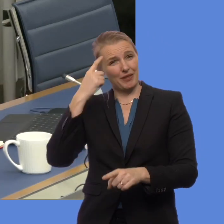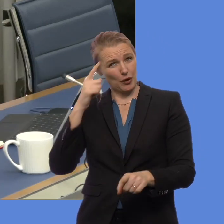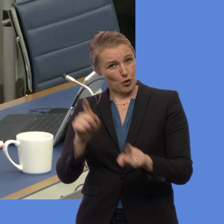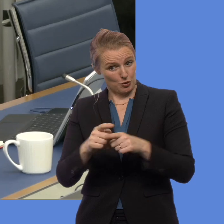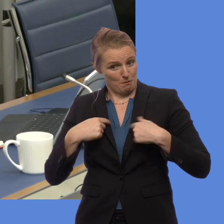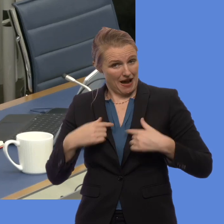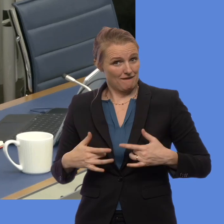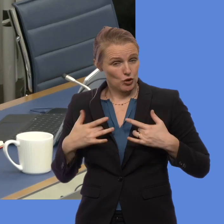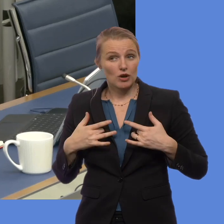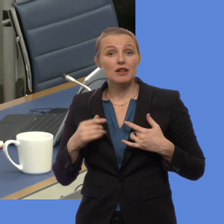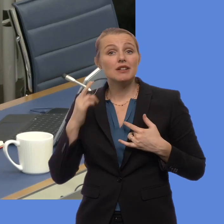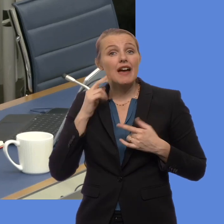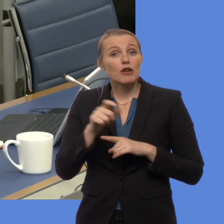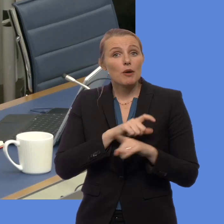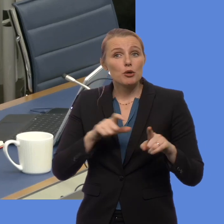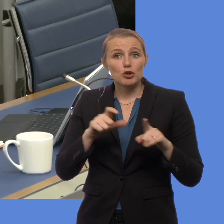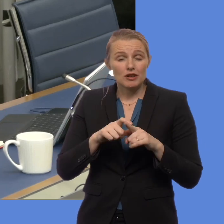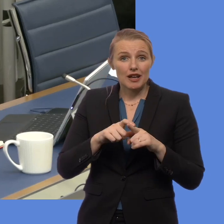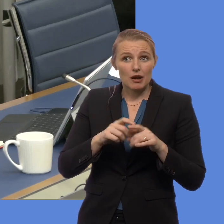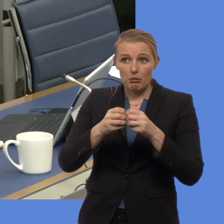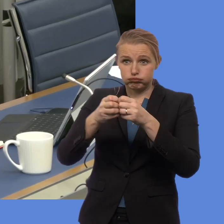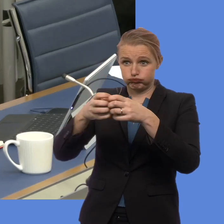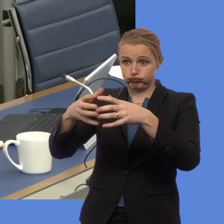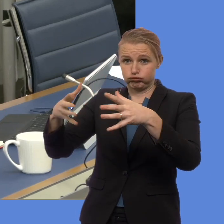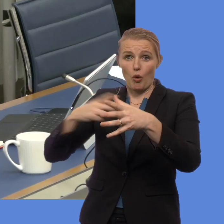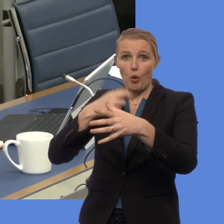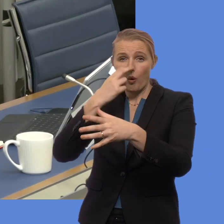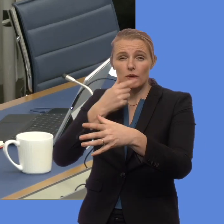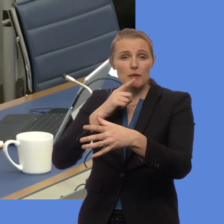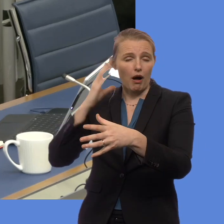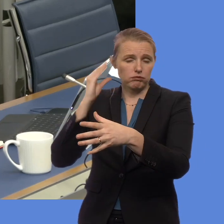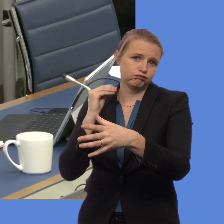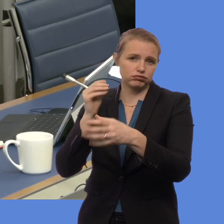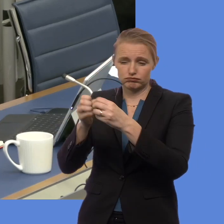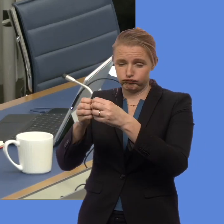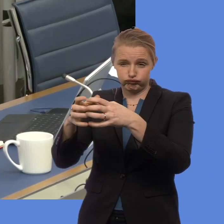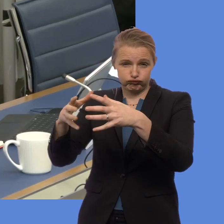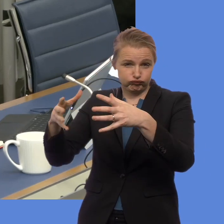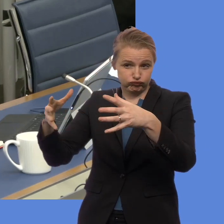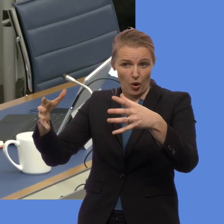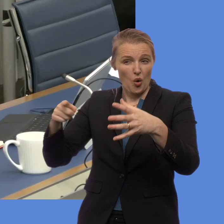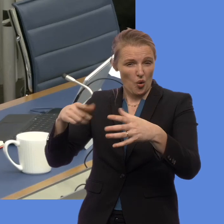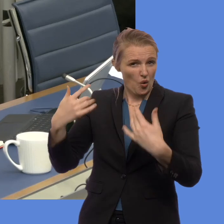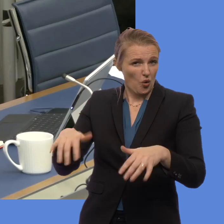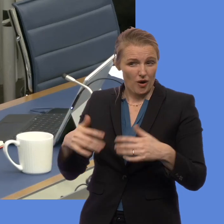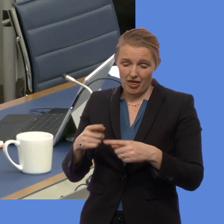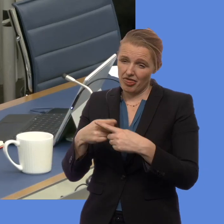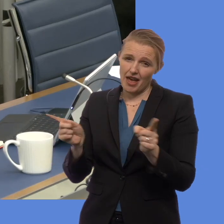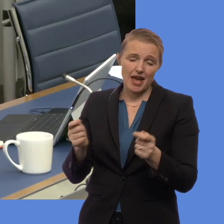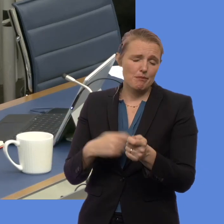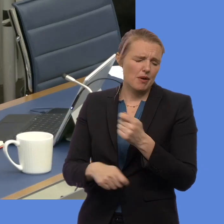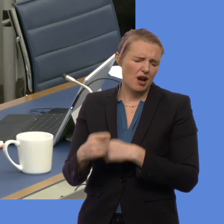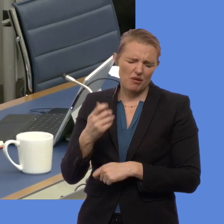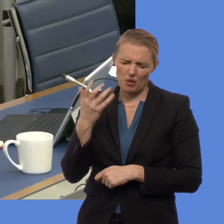the deaf community is expanded by the number of older people who have hearing loss later in life, who we know are isolated